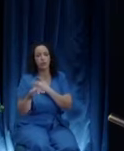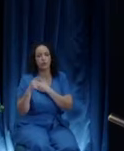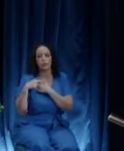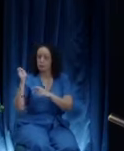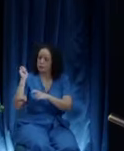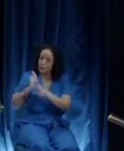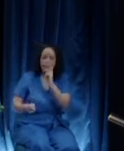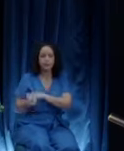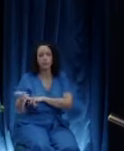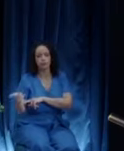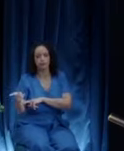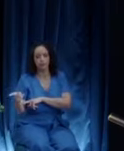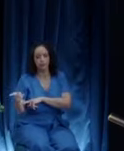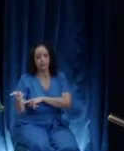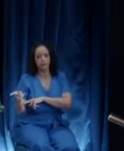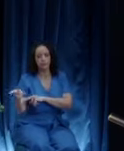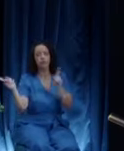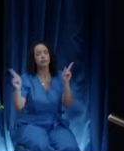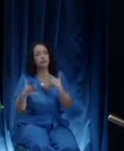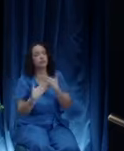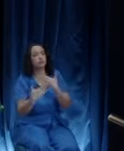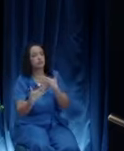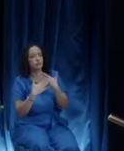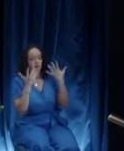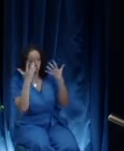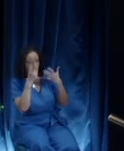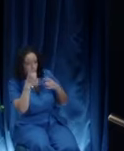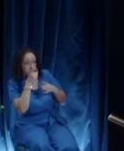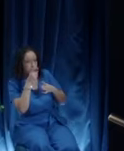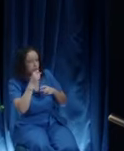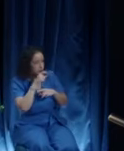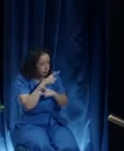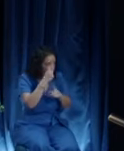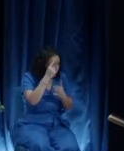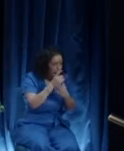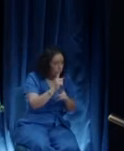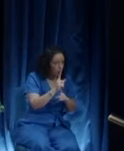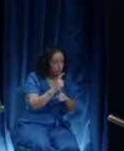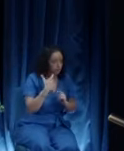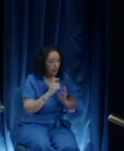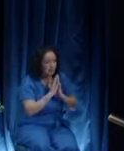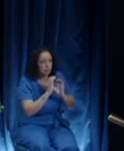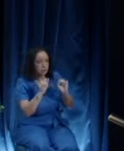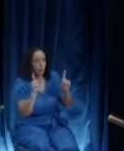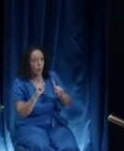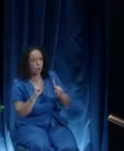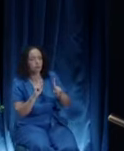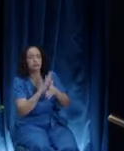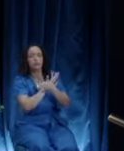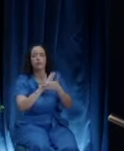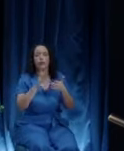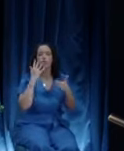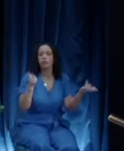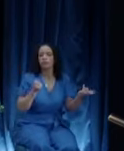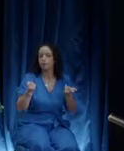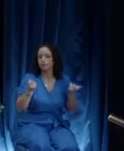more concerned about what the men are believing or not believing. I think in Henry's reign, if you go along